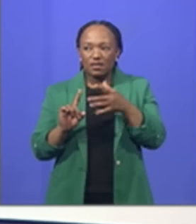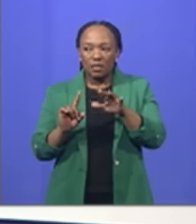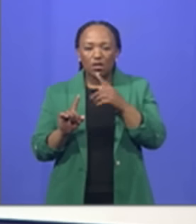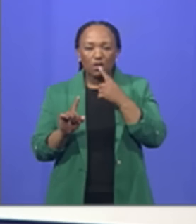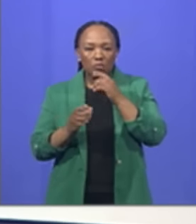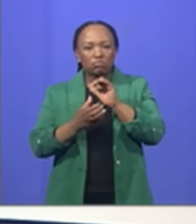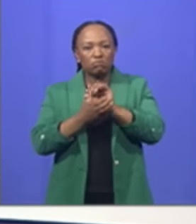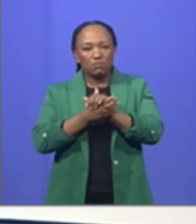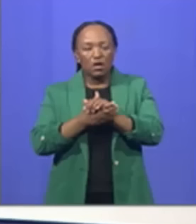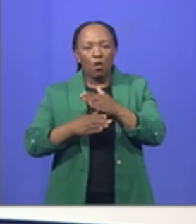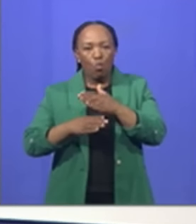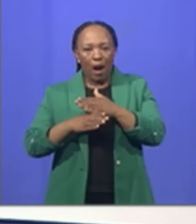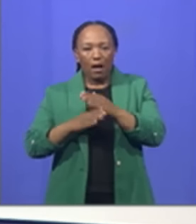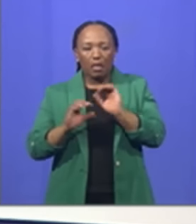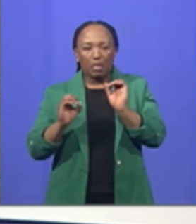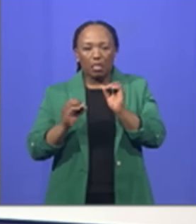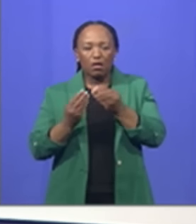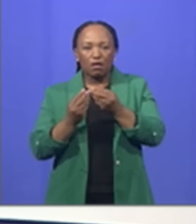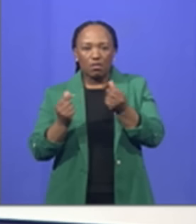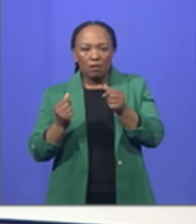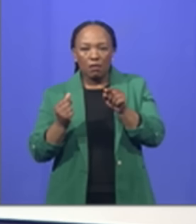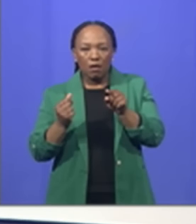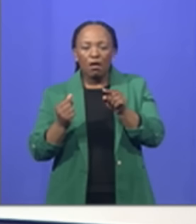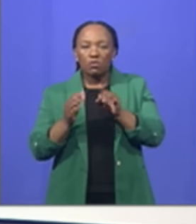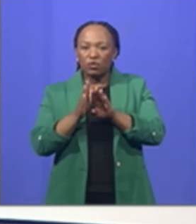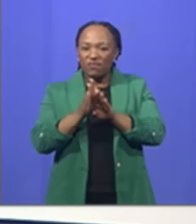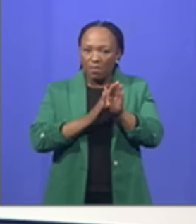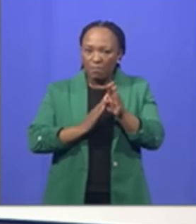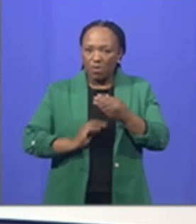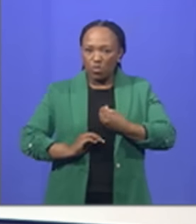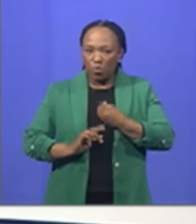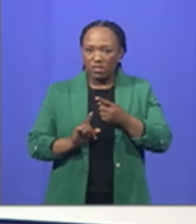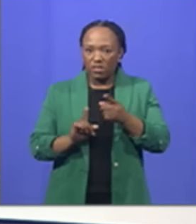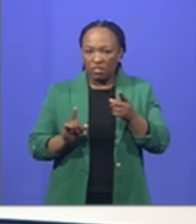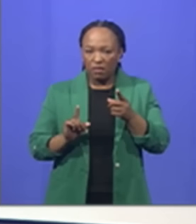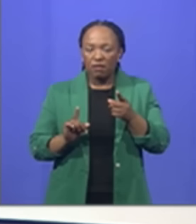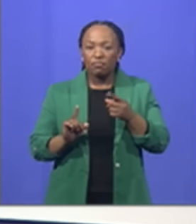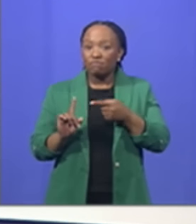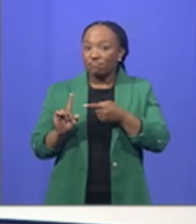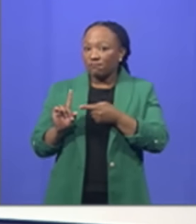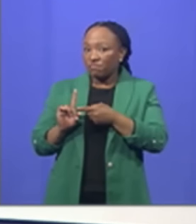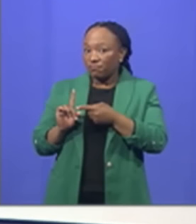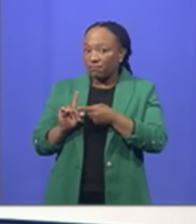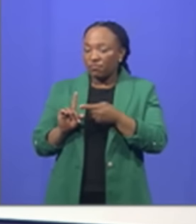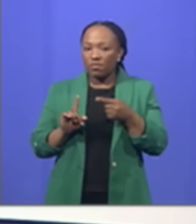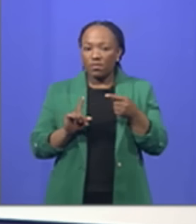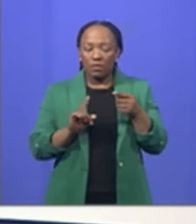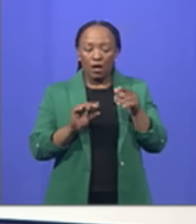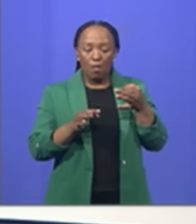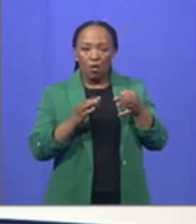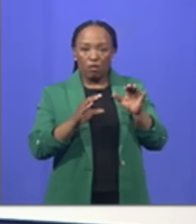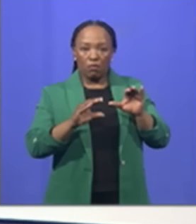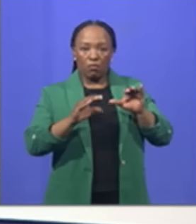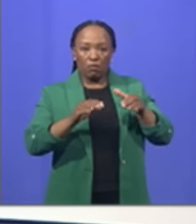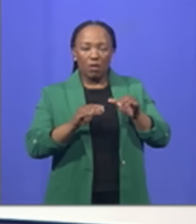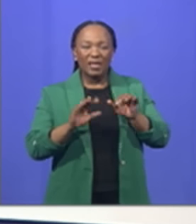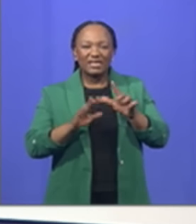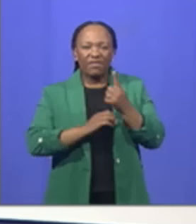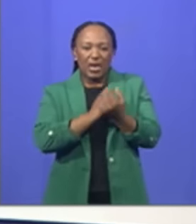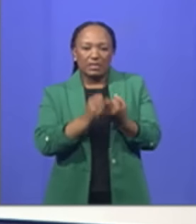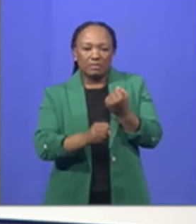tlhabolola dintlo tša badudi le go netefatša gore kabo ya ditirelo ya bathong e fela. Mazwai o dumela gore mokgatlo wa gabo wo o na le go mengwaga e